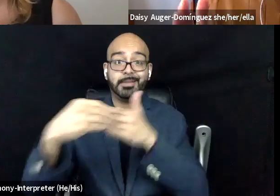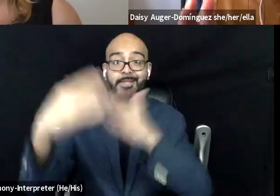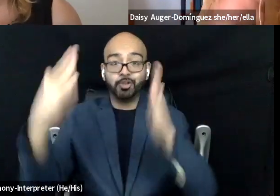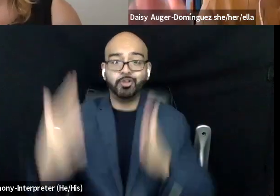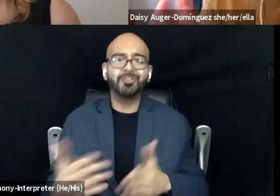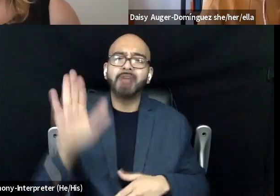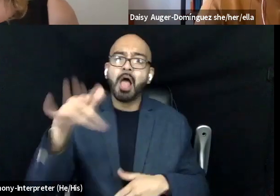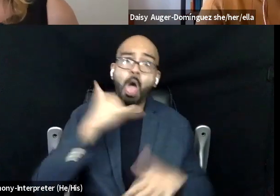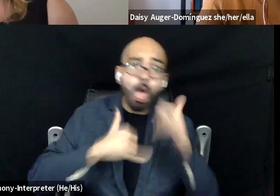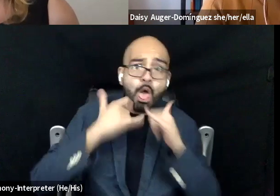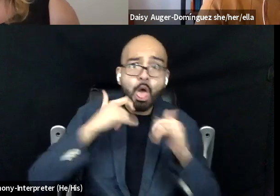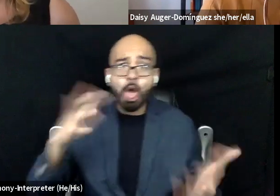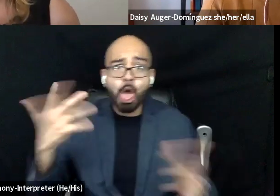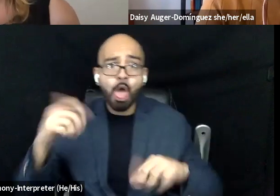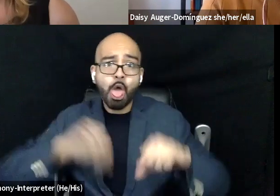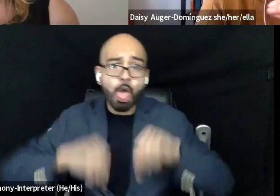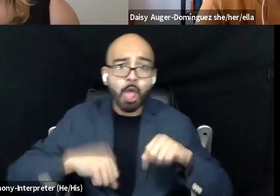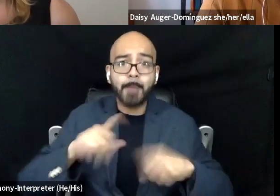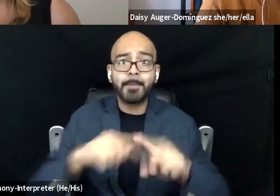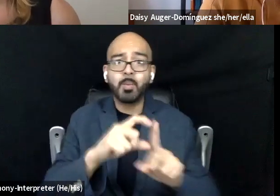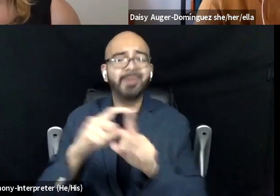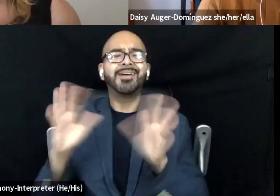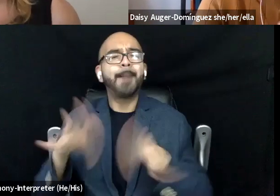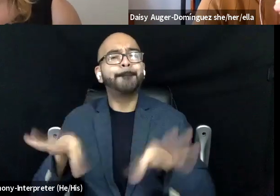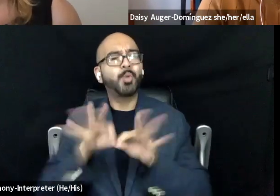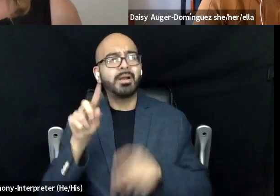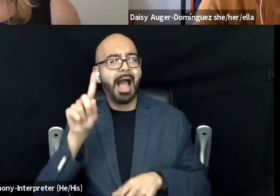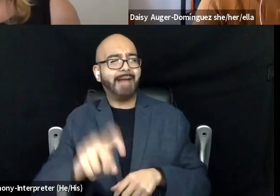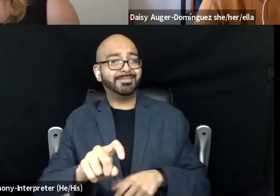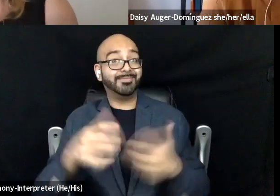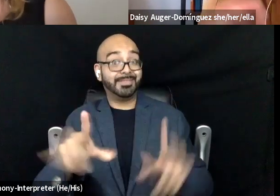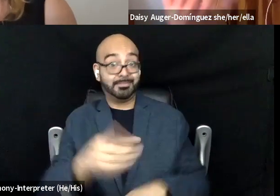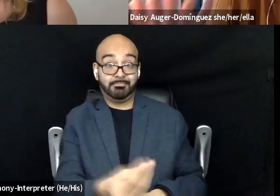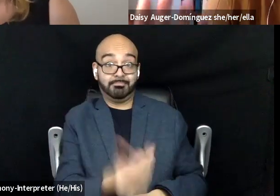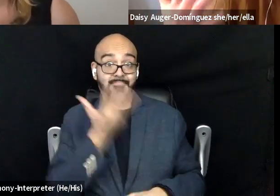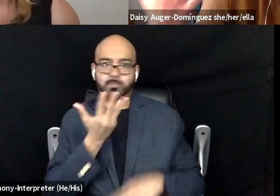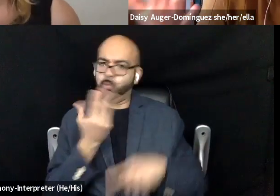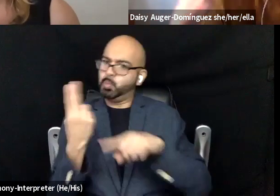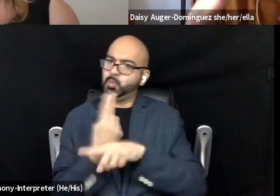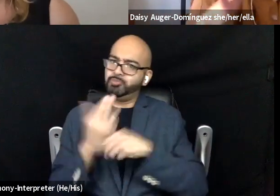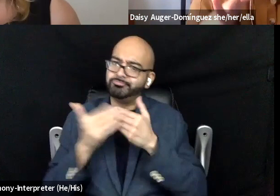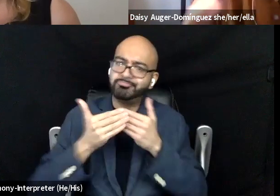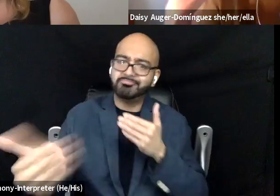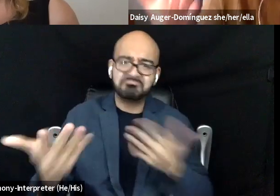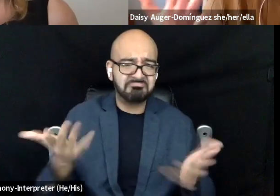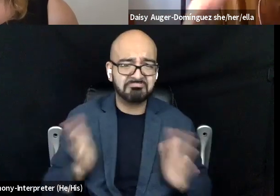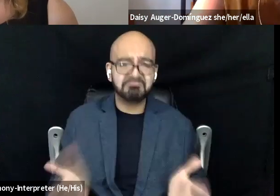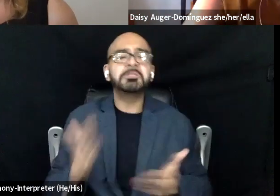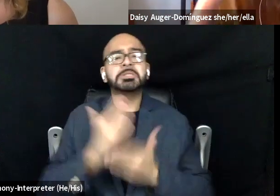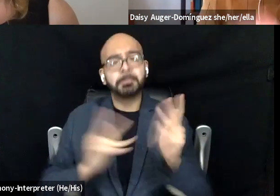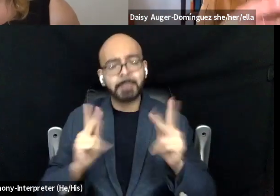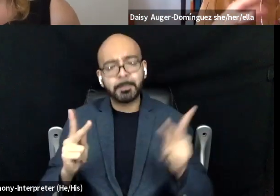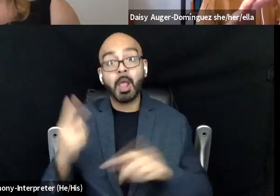just ask and then use that term. You're not gonna go wrong, quite frankly. And yes, some people may get offended or